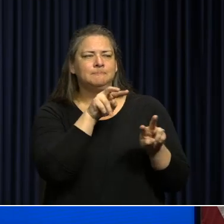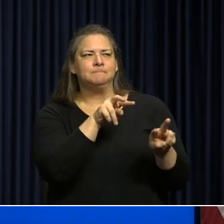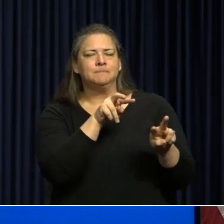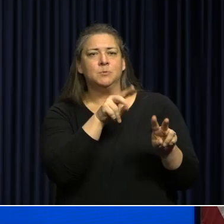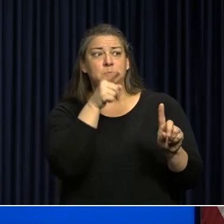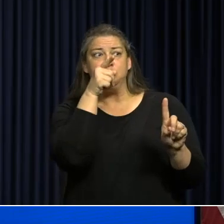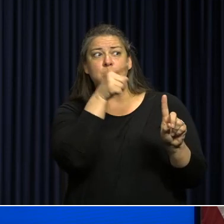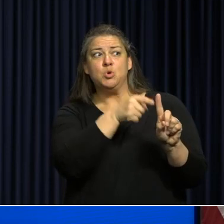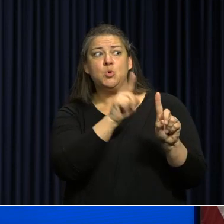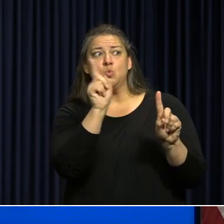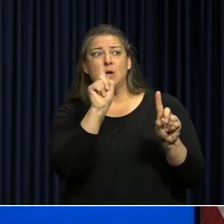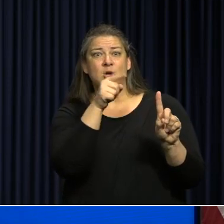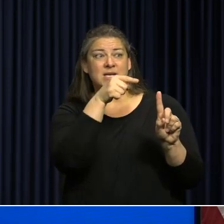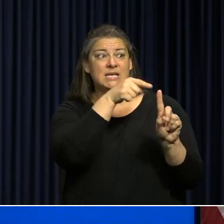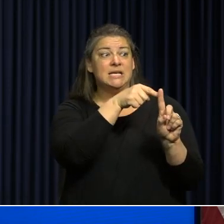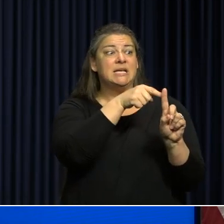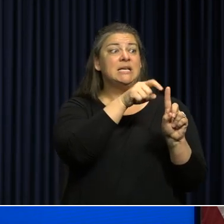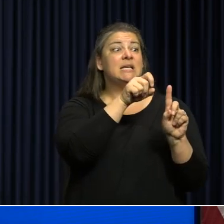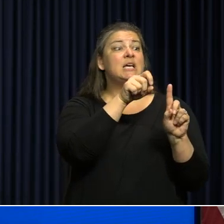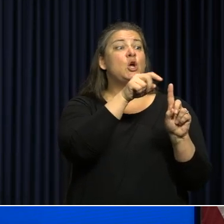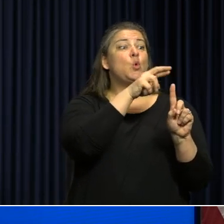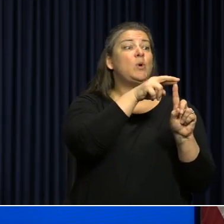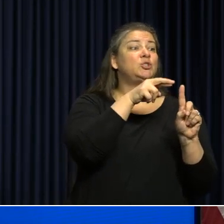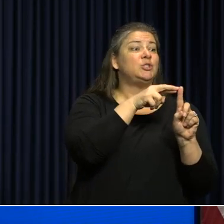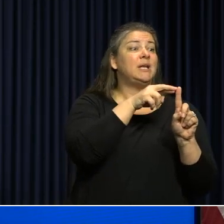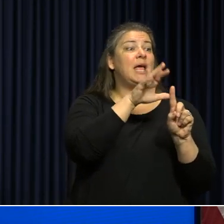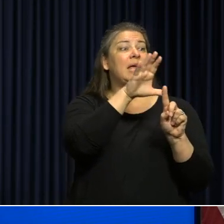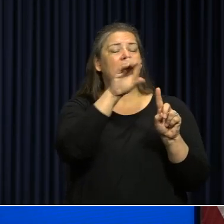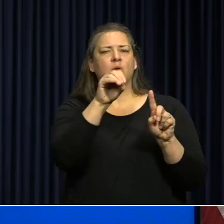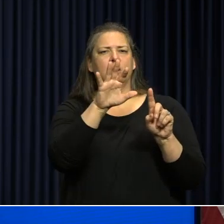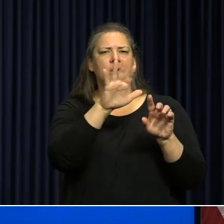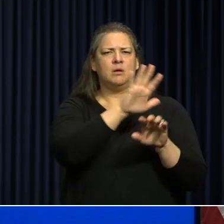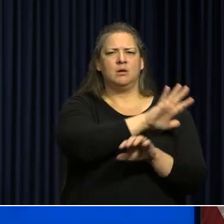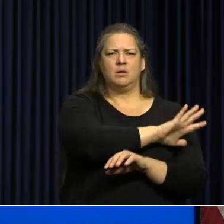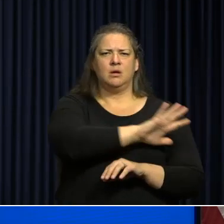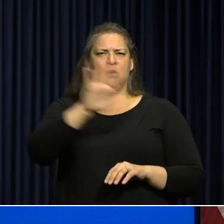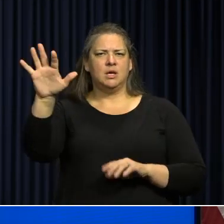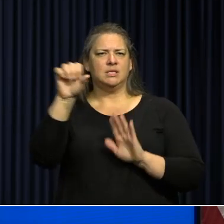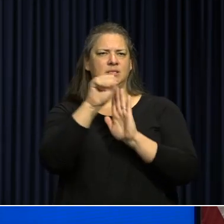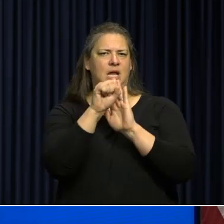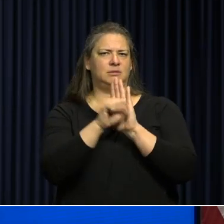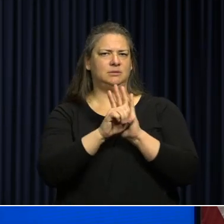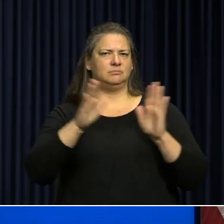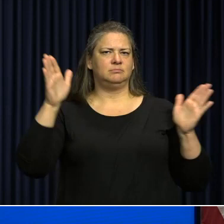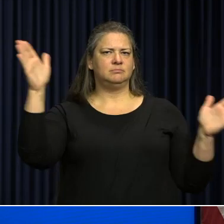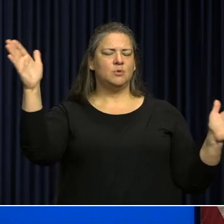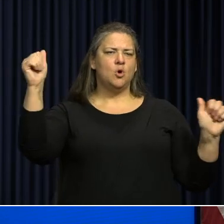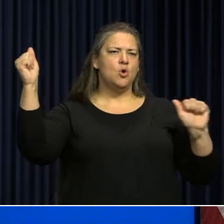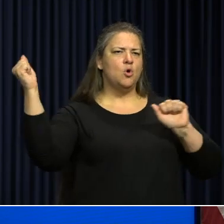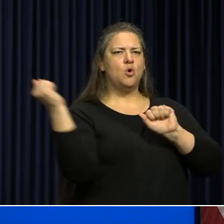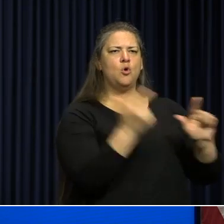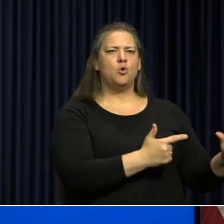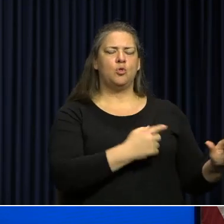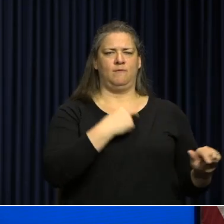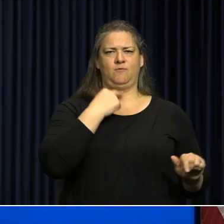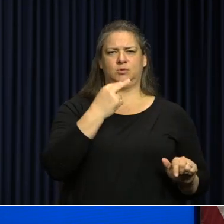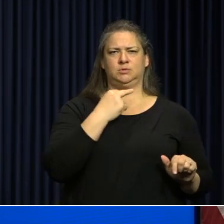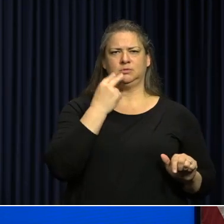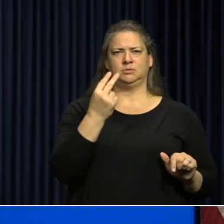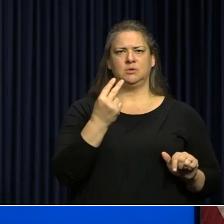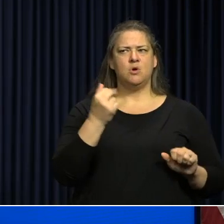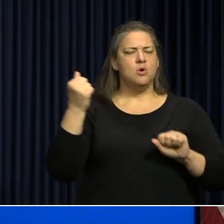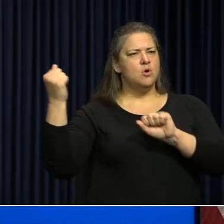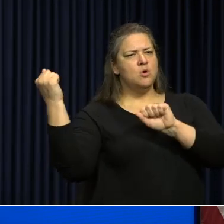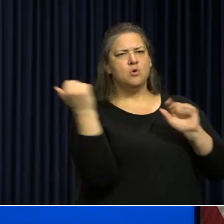point, regionally, and not a county-by-county basis, that we want to include all those voices out there of our local